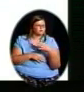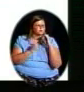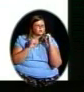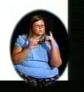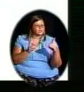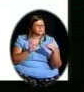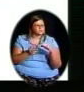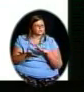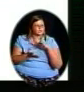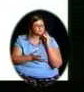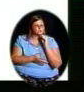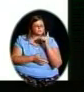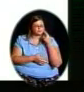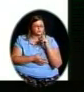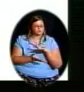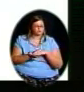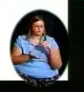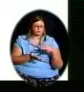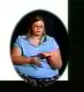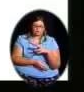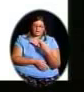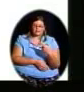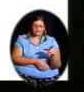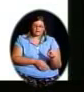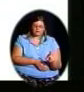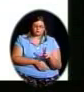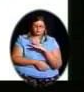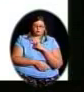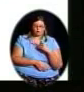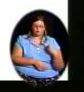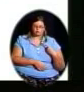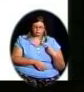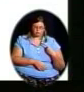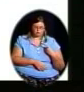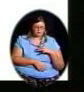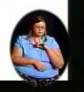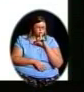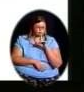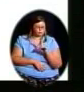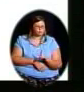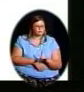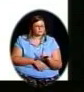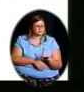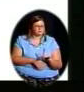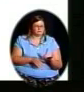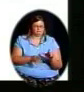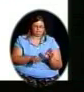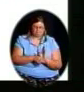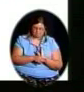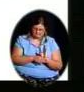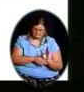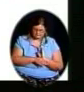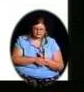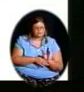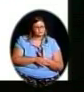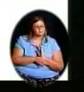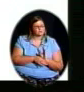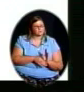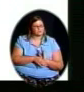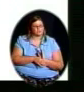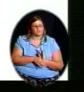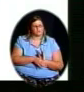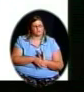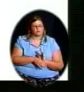students. And our HR department, our Human Resources Department, has been very busy along with our building administrators, filling